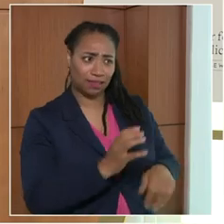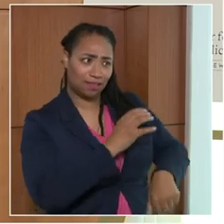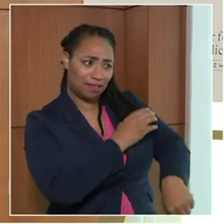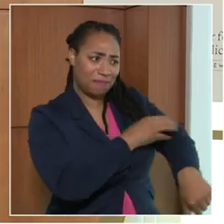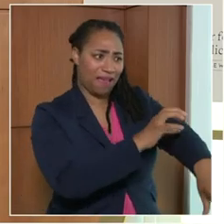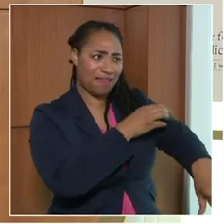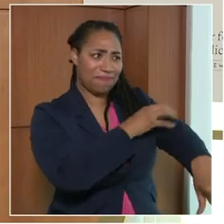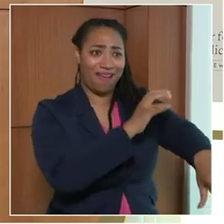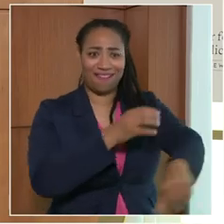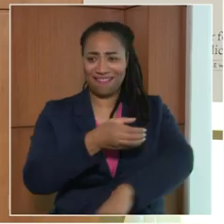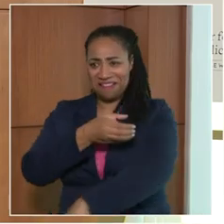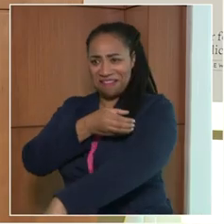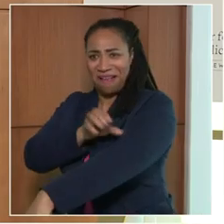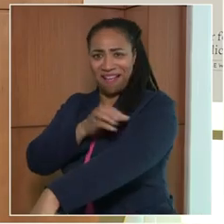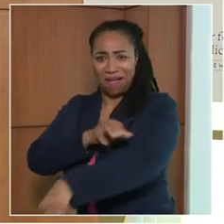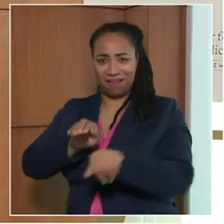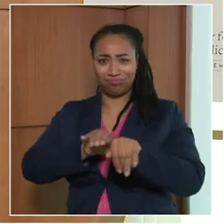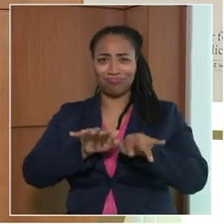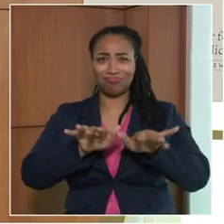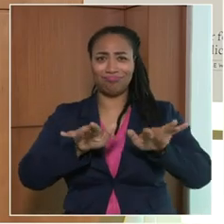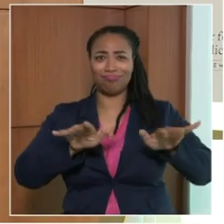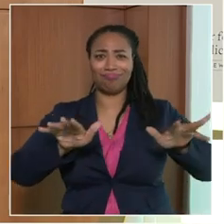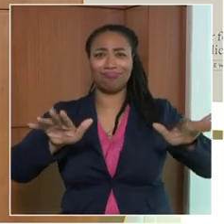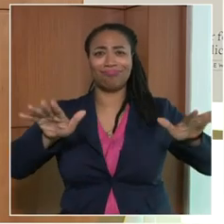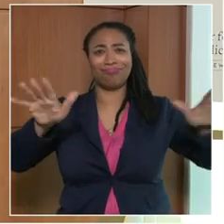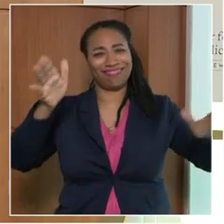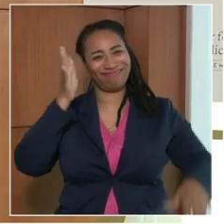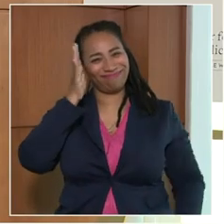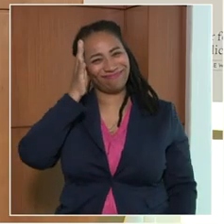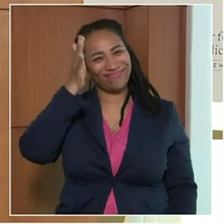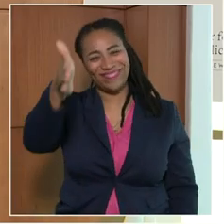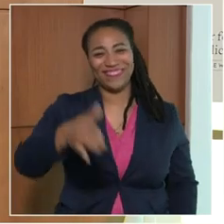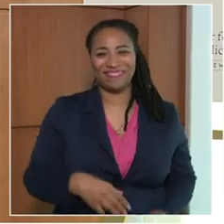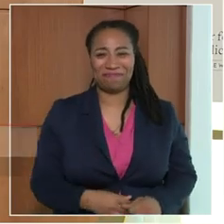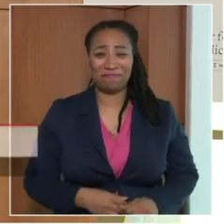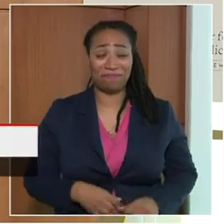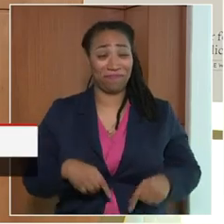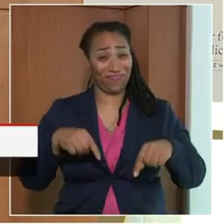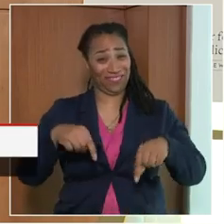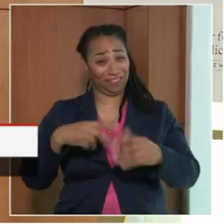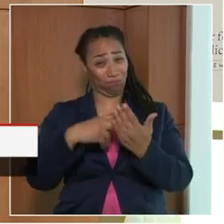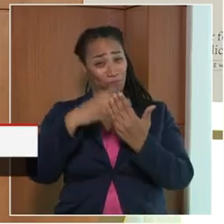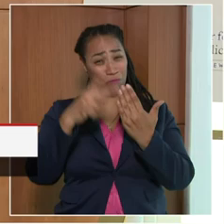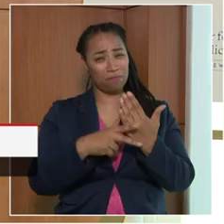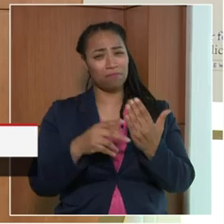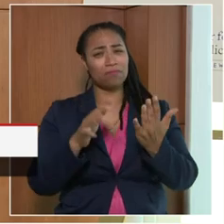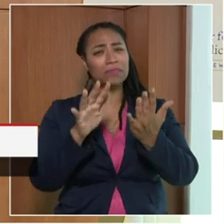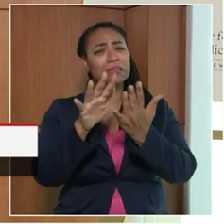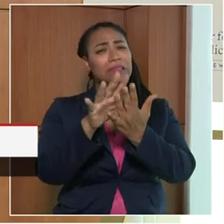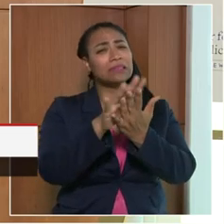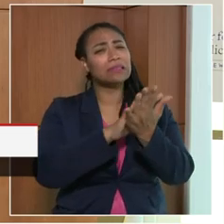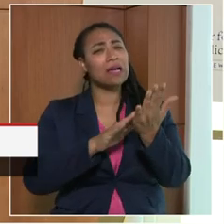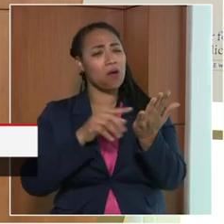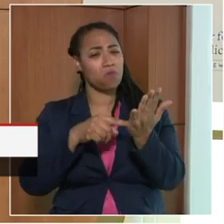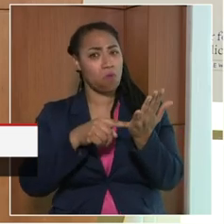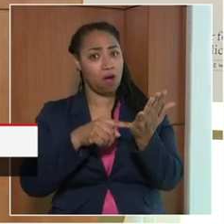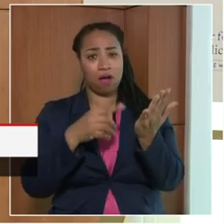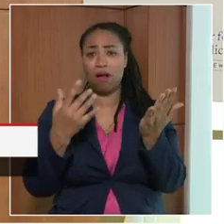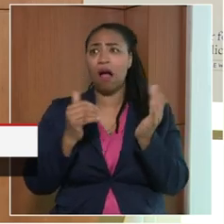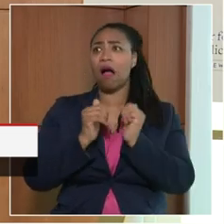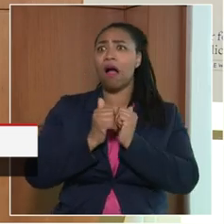This certification program was designed with community input at its core. It reflects